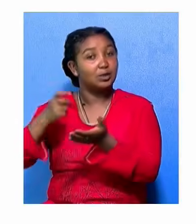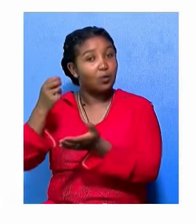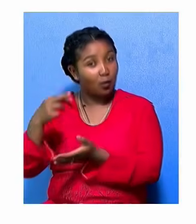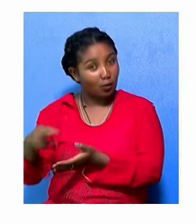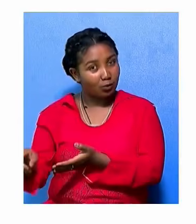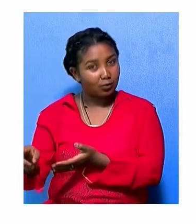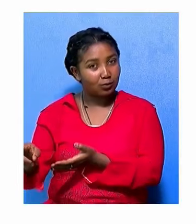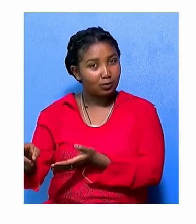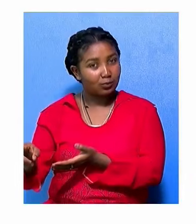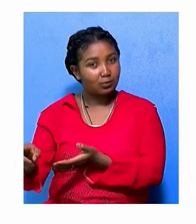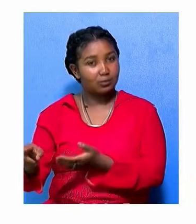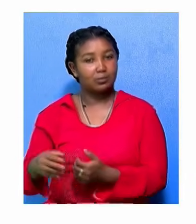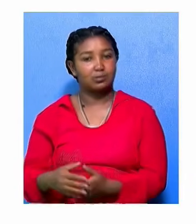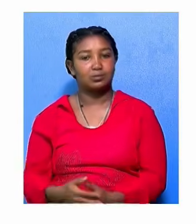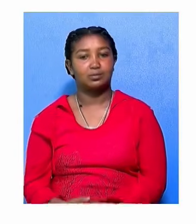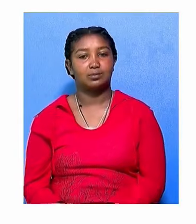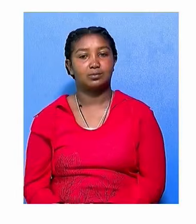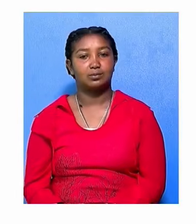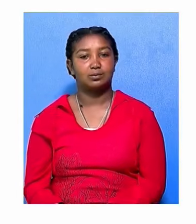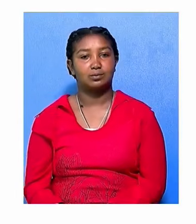or